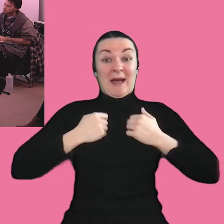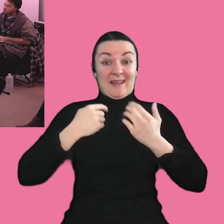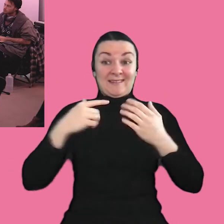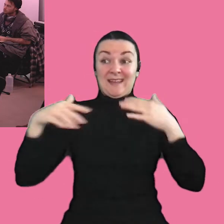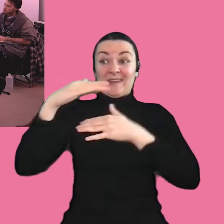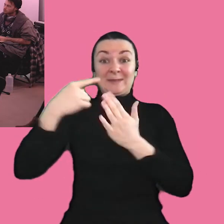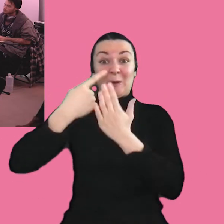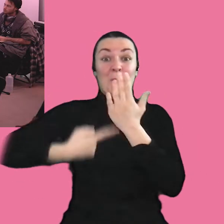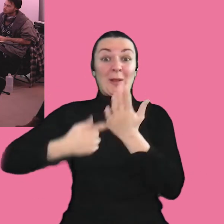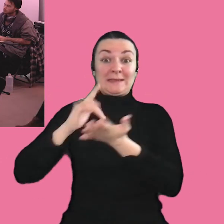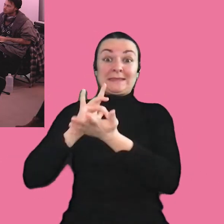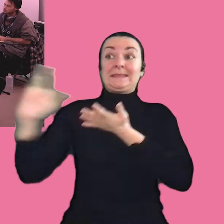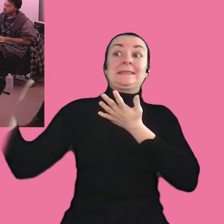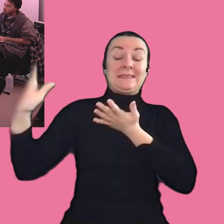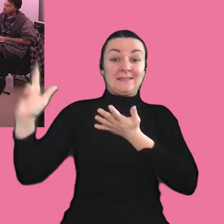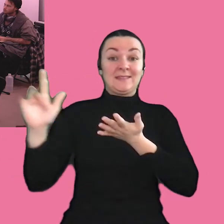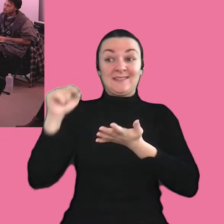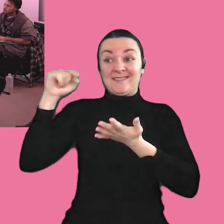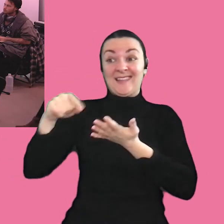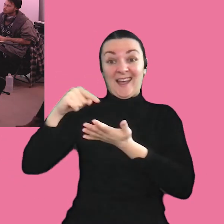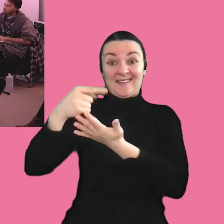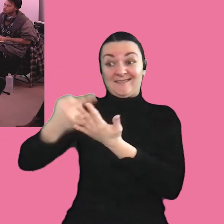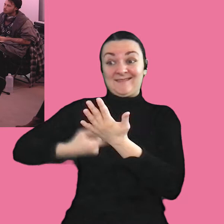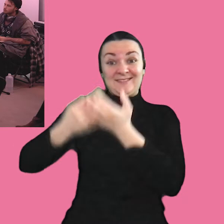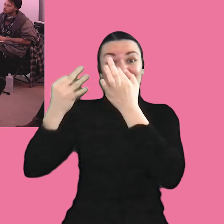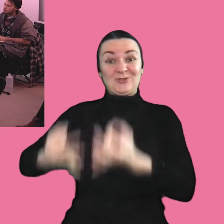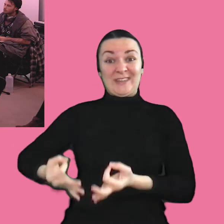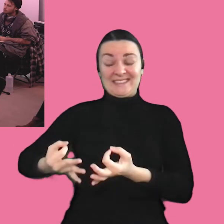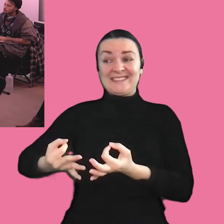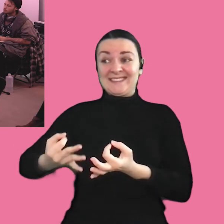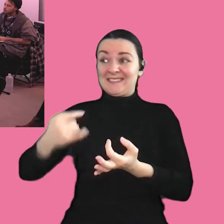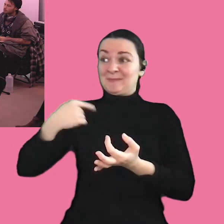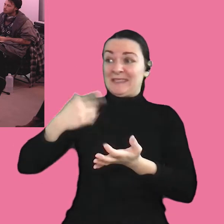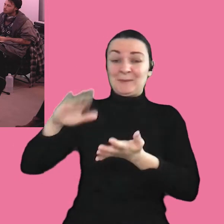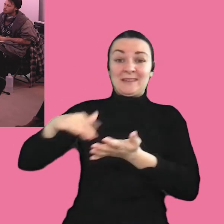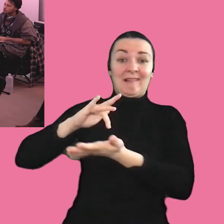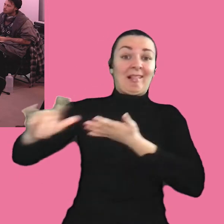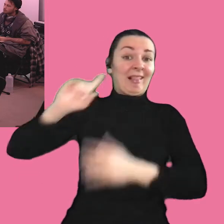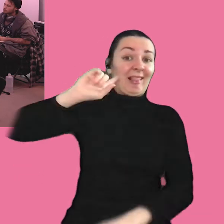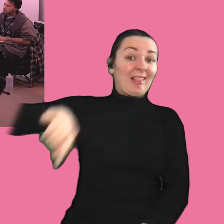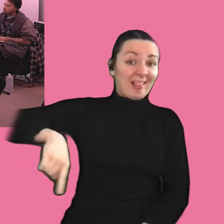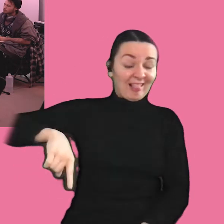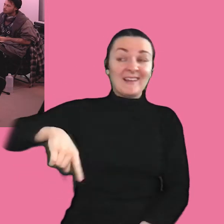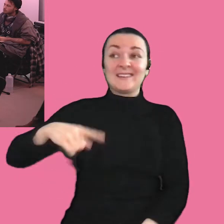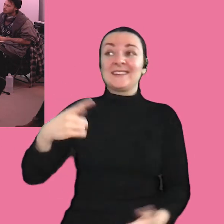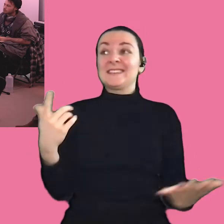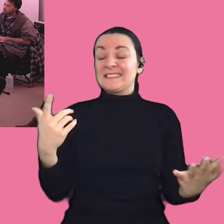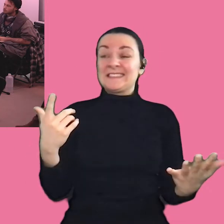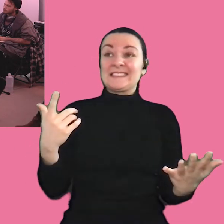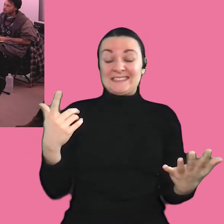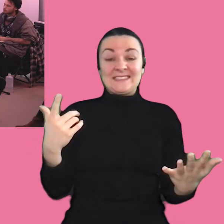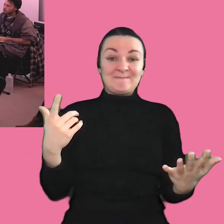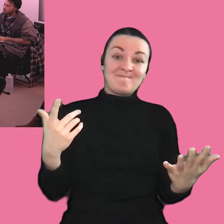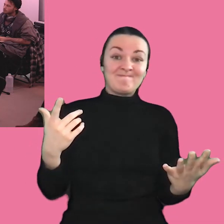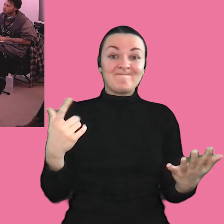breaching my own environmental policy, which has quite strict strict quotas in terms of how much travel I'm allowed